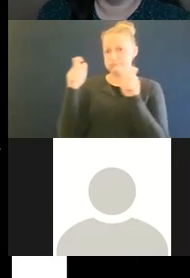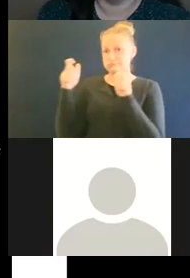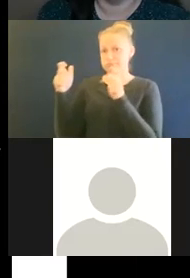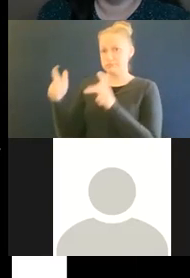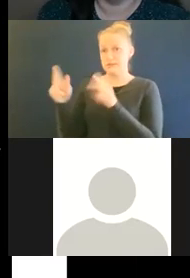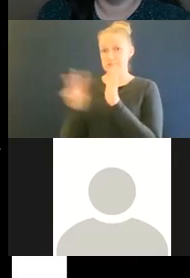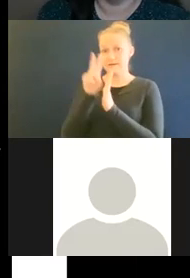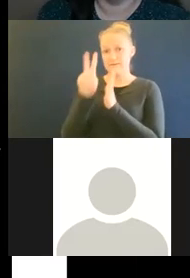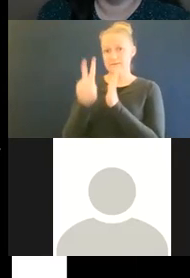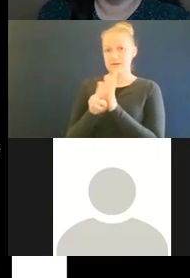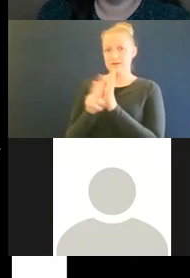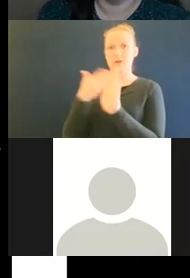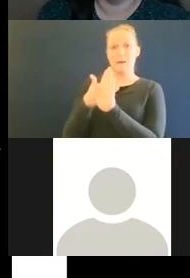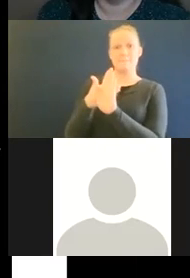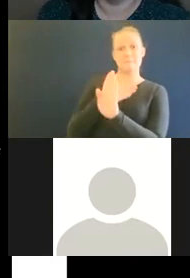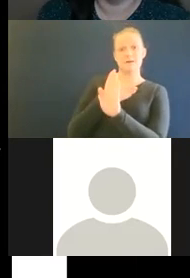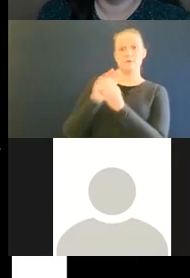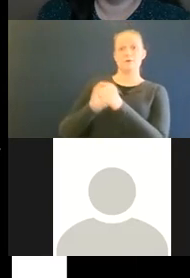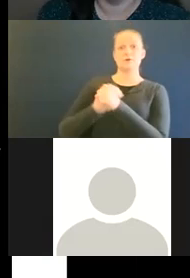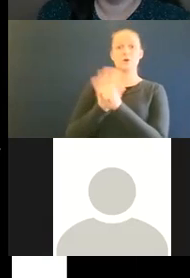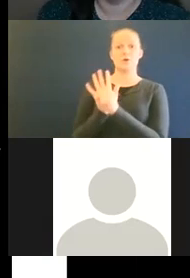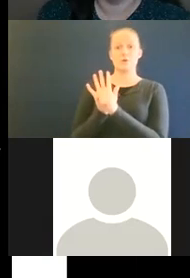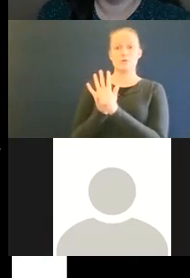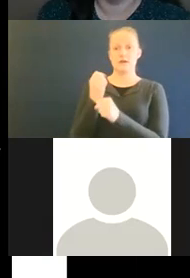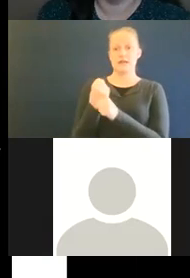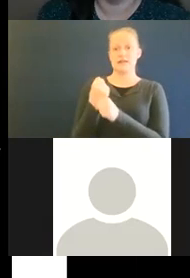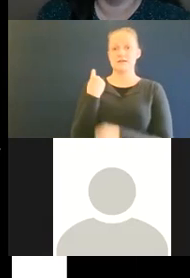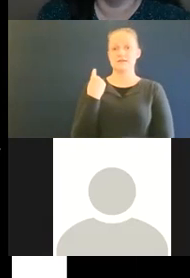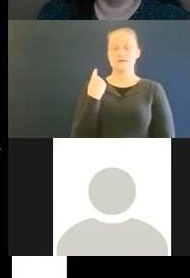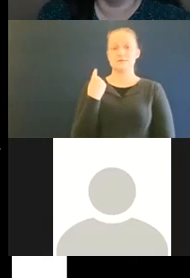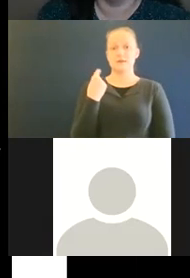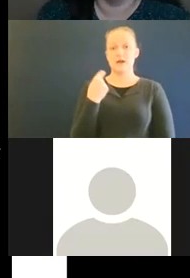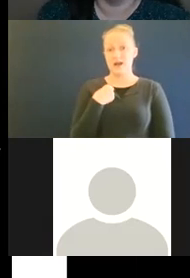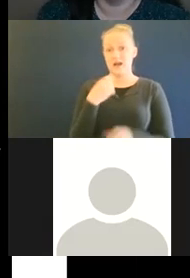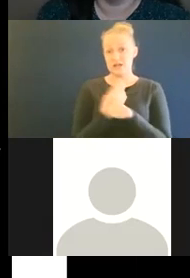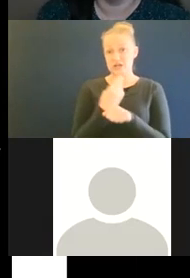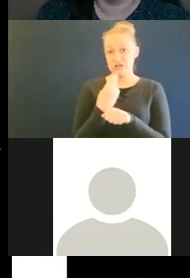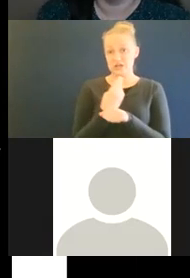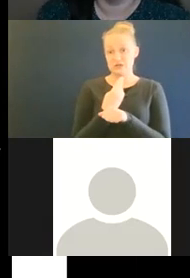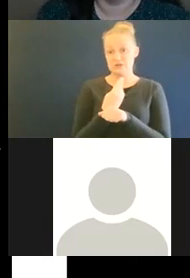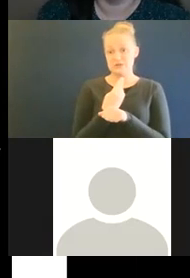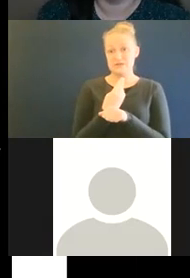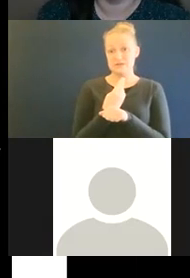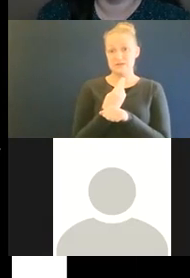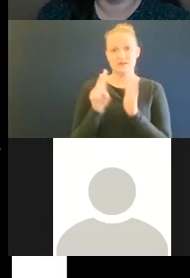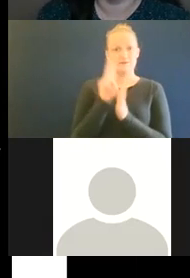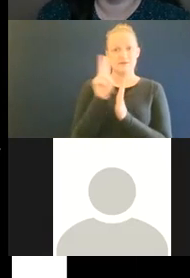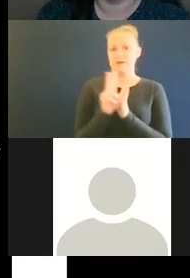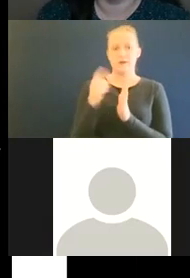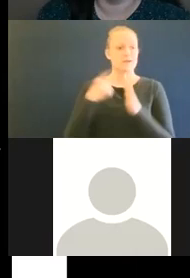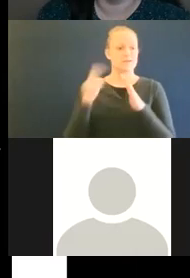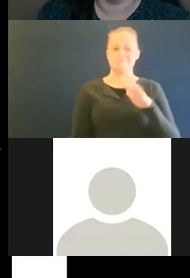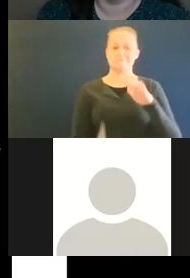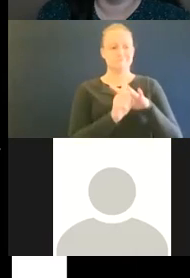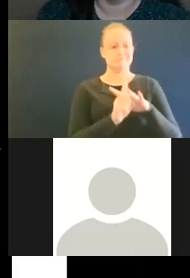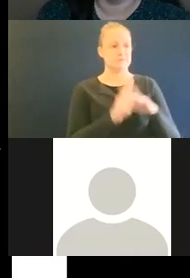was pre-COVID last year, but whenever I took this video, I had just popped in just to check in